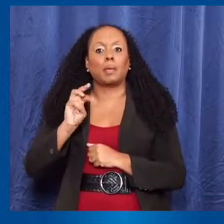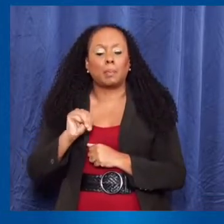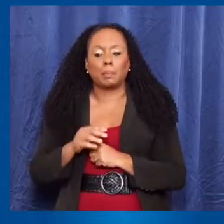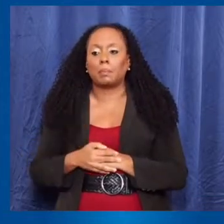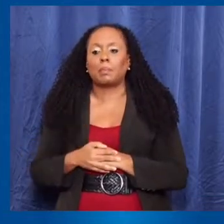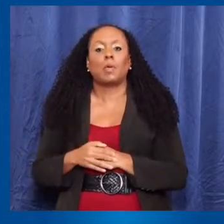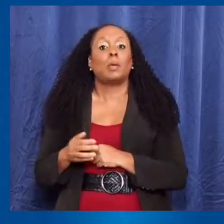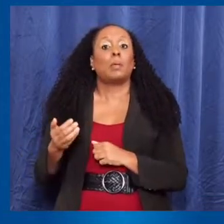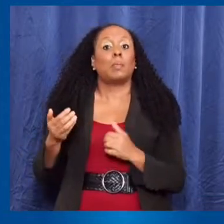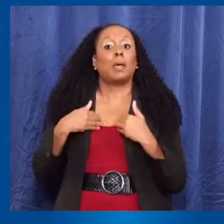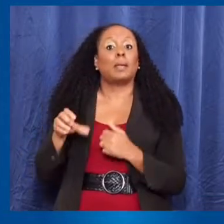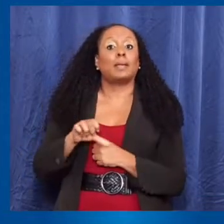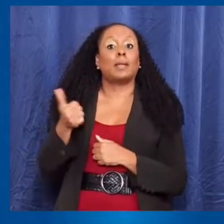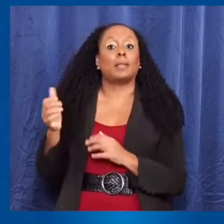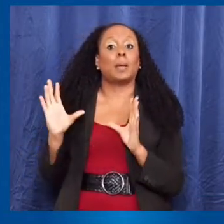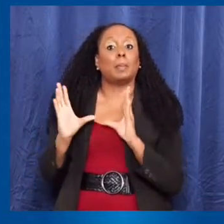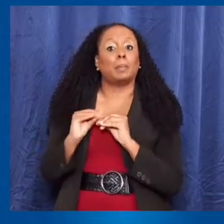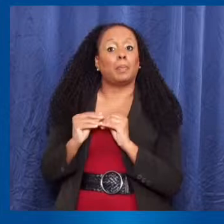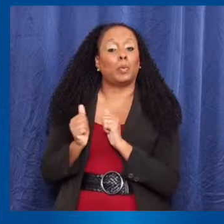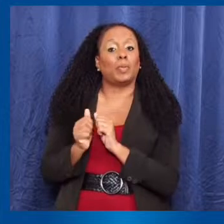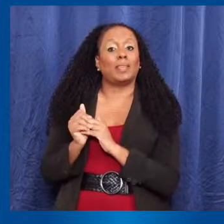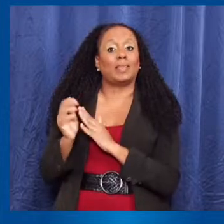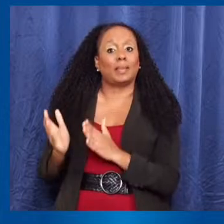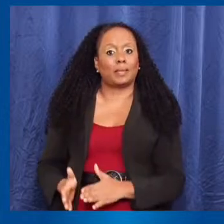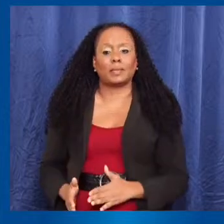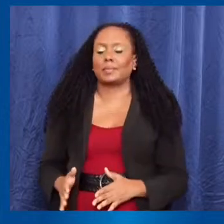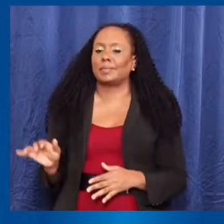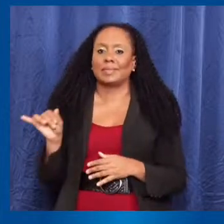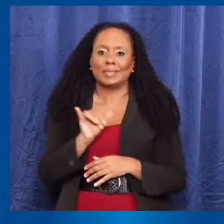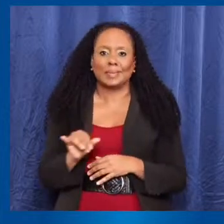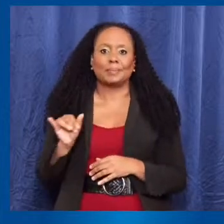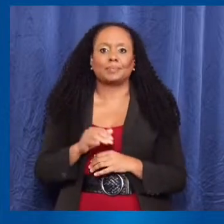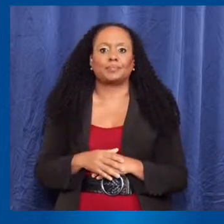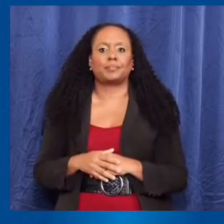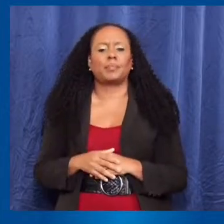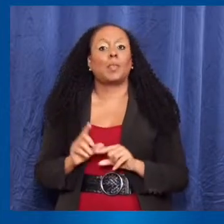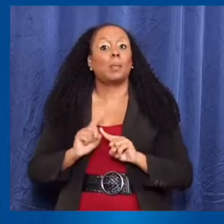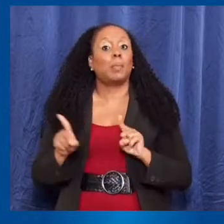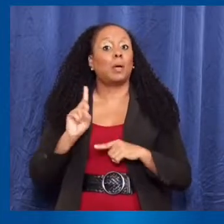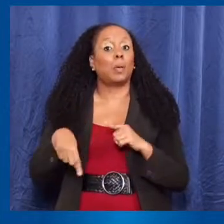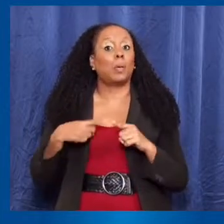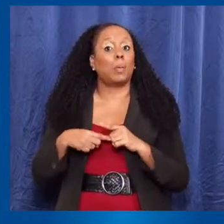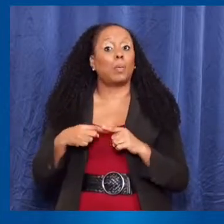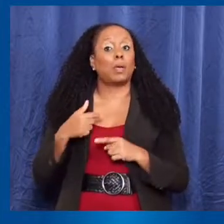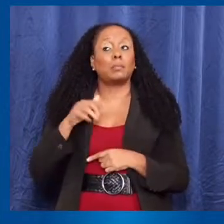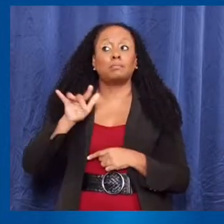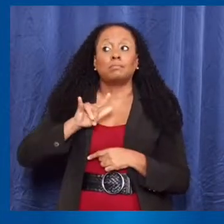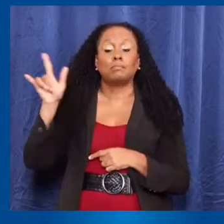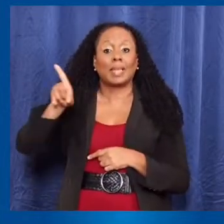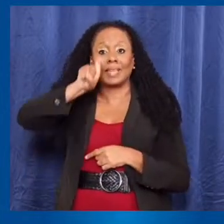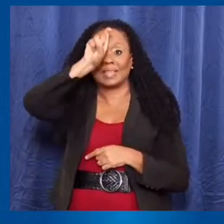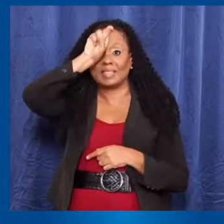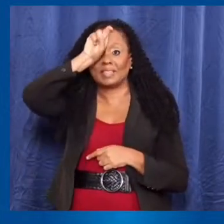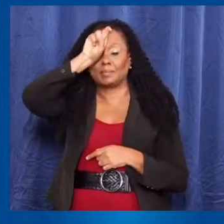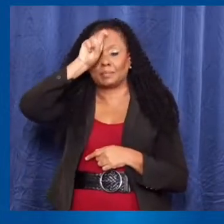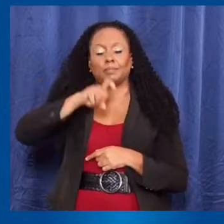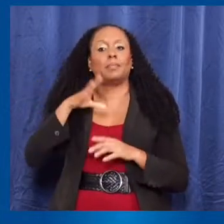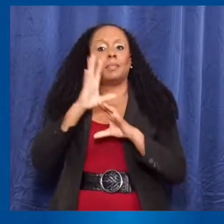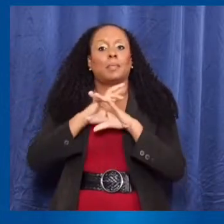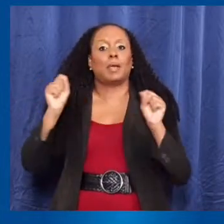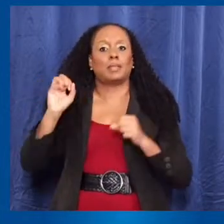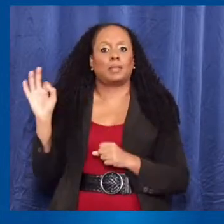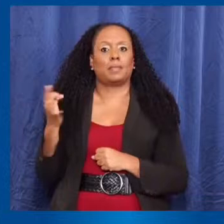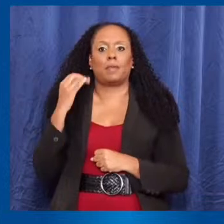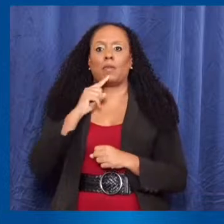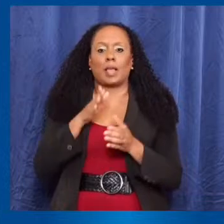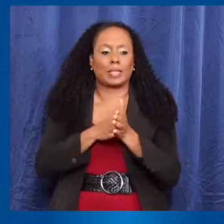it. But when we met in Egypt, President Macron was very enthusiastic. And I really want to